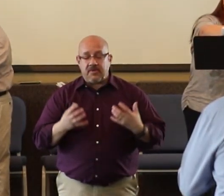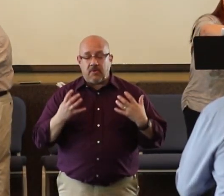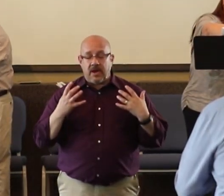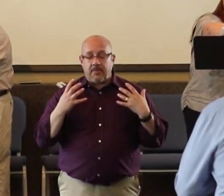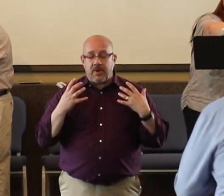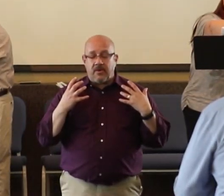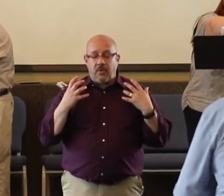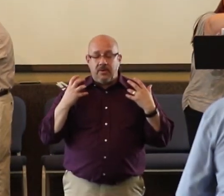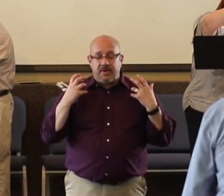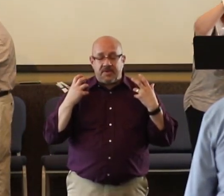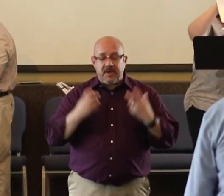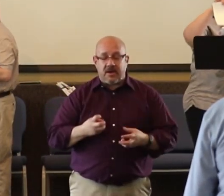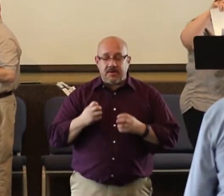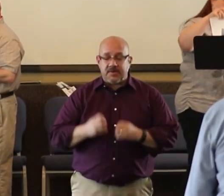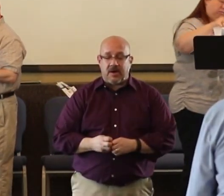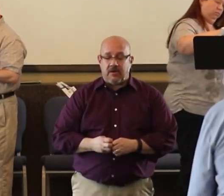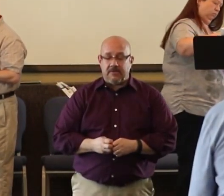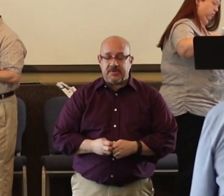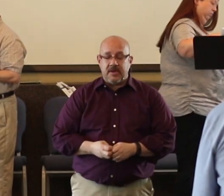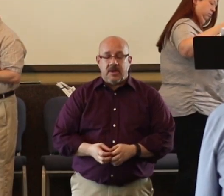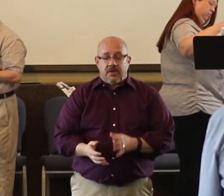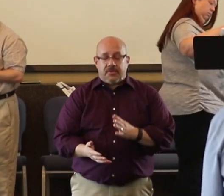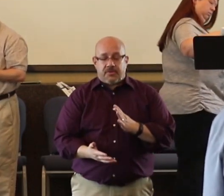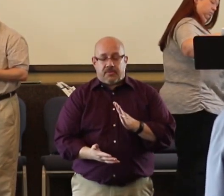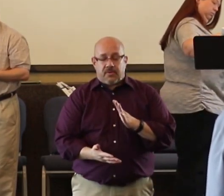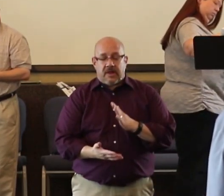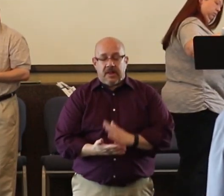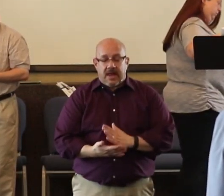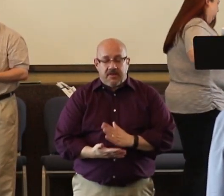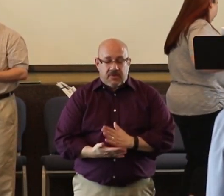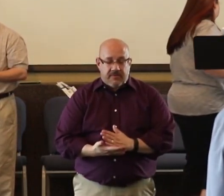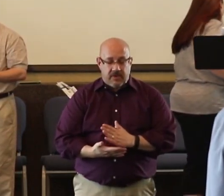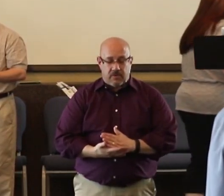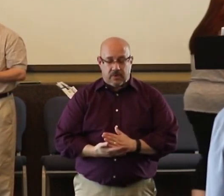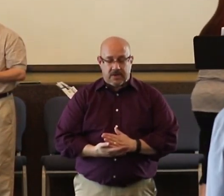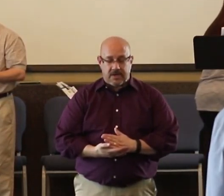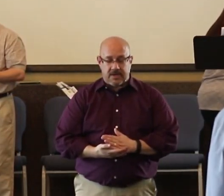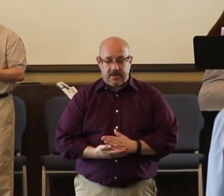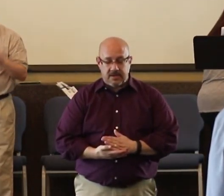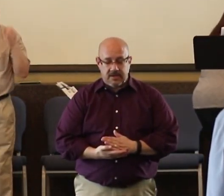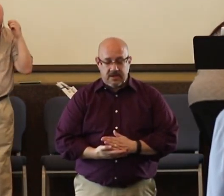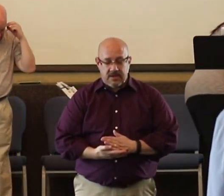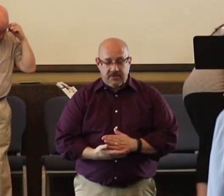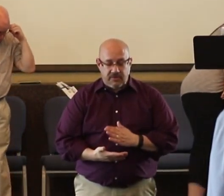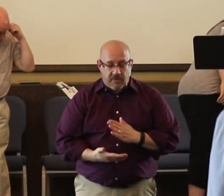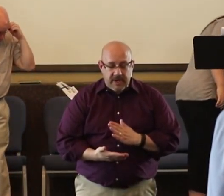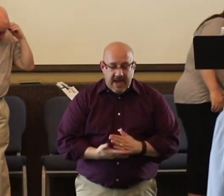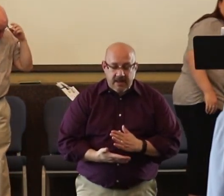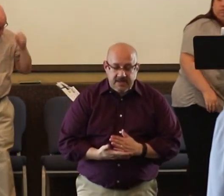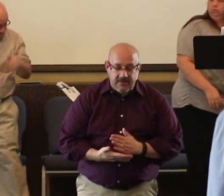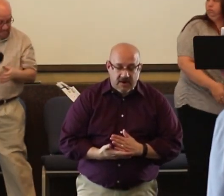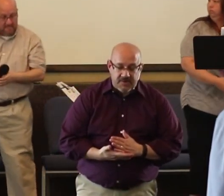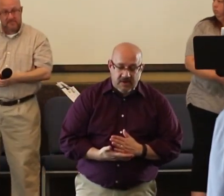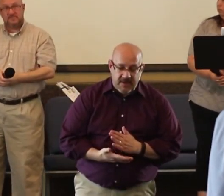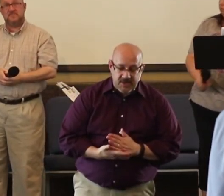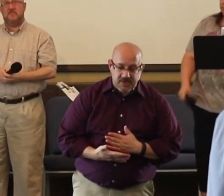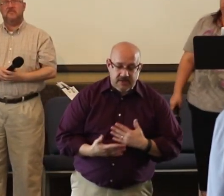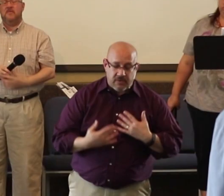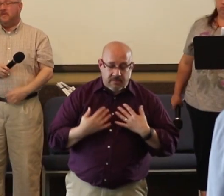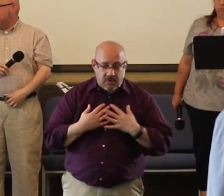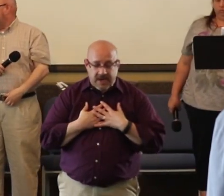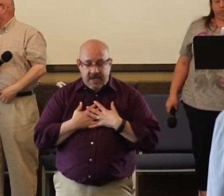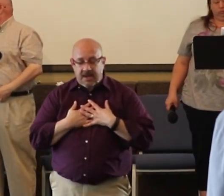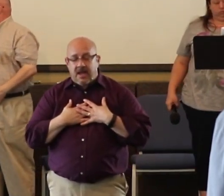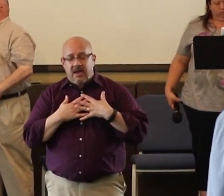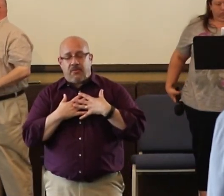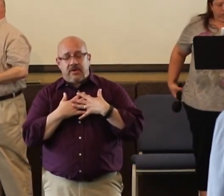So God, this morning I pray that we would see ourselves through the lens of your word, through the reality of our salvation